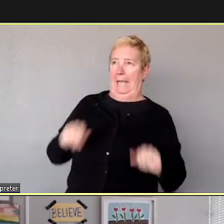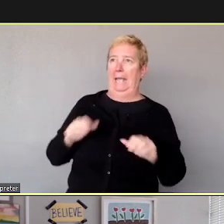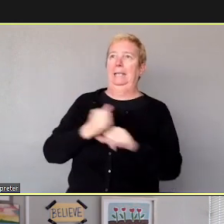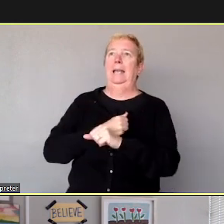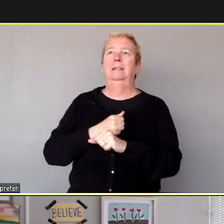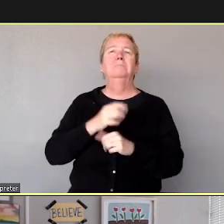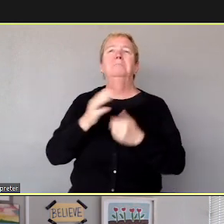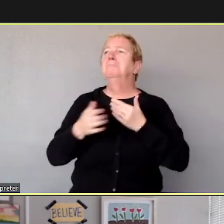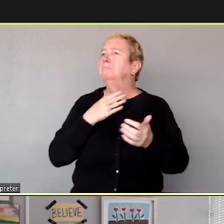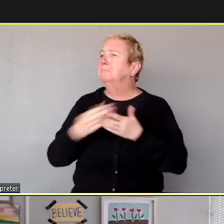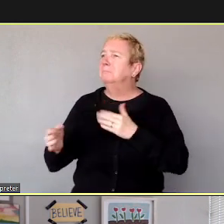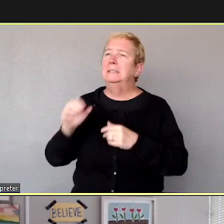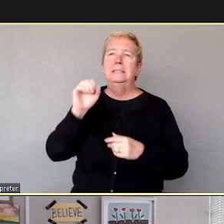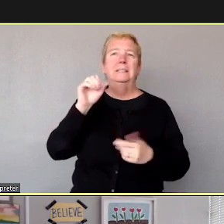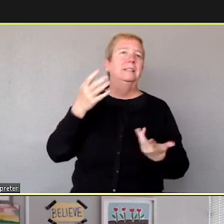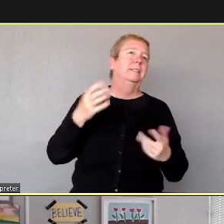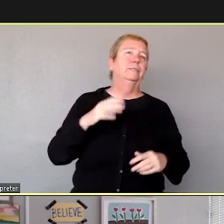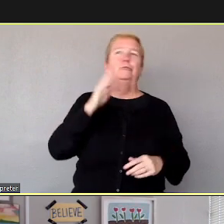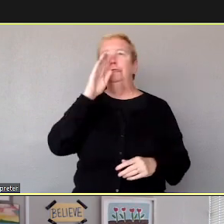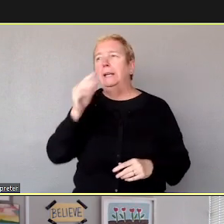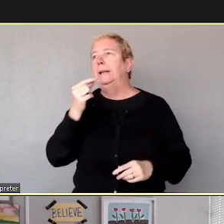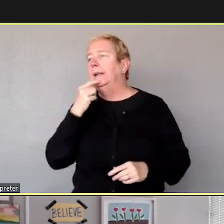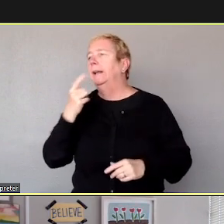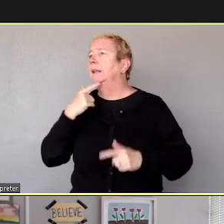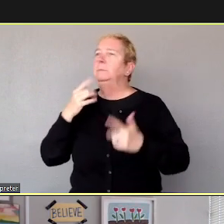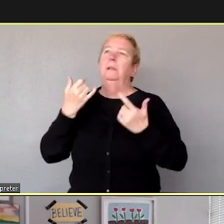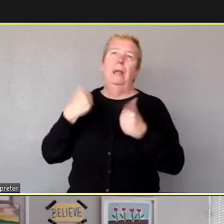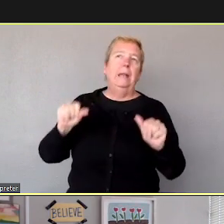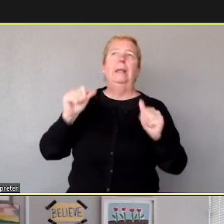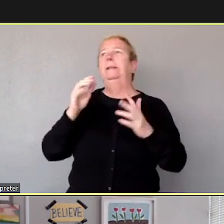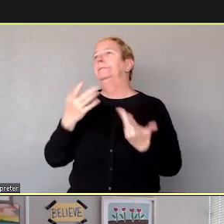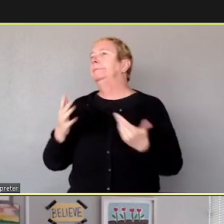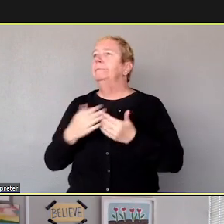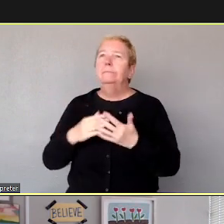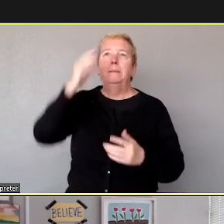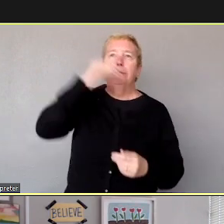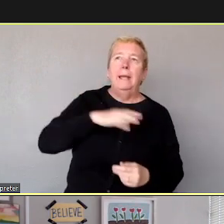orientation, gender, or gender identity. Next slide.